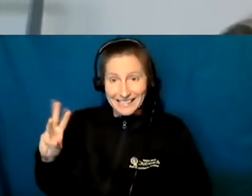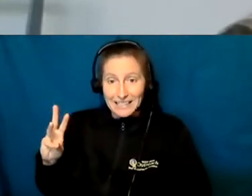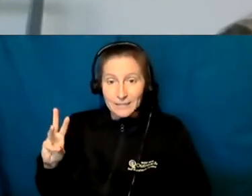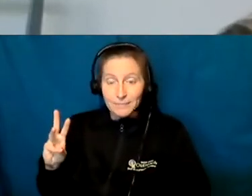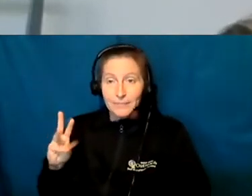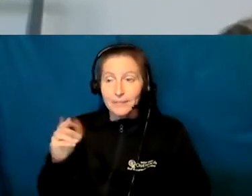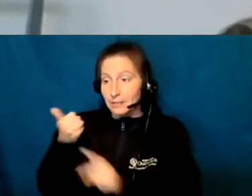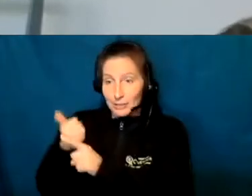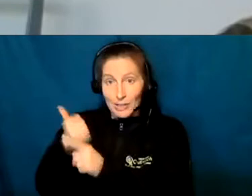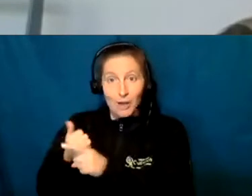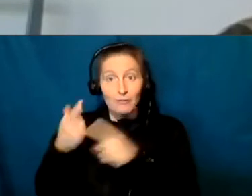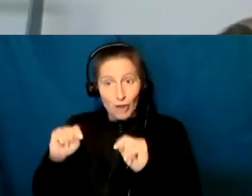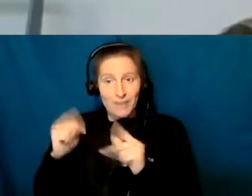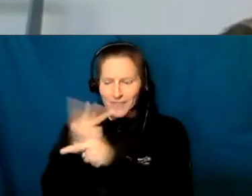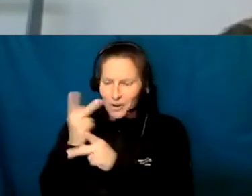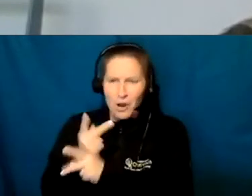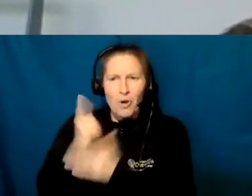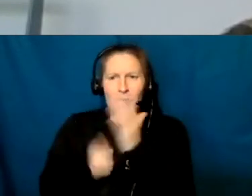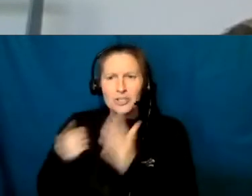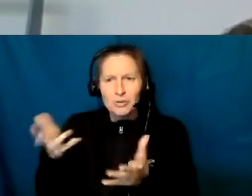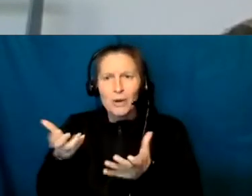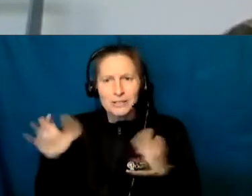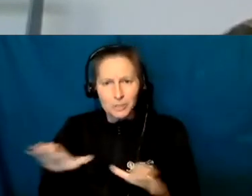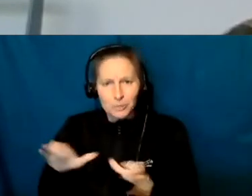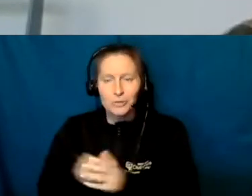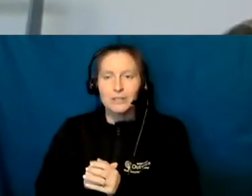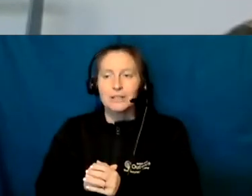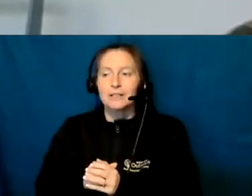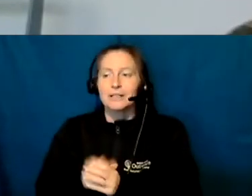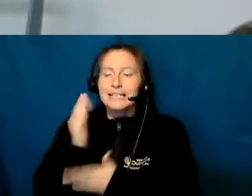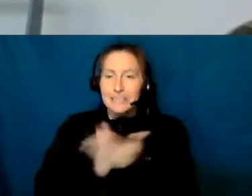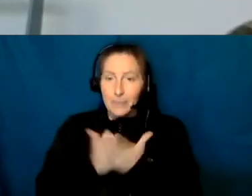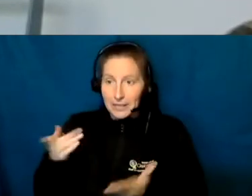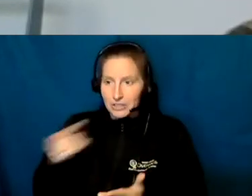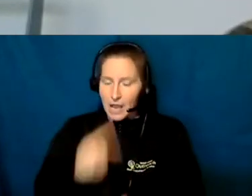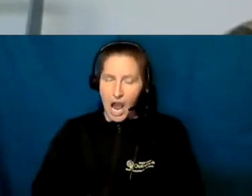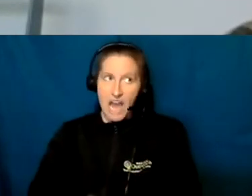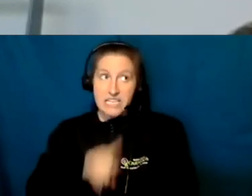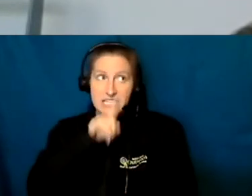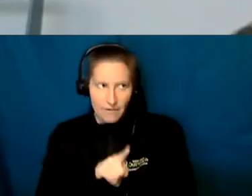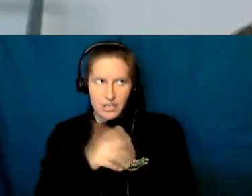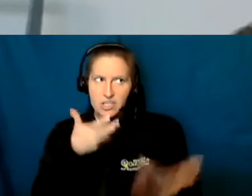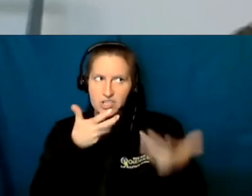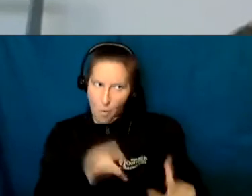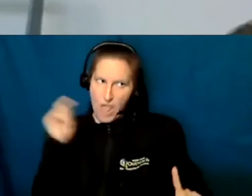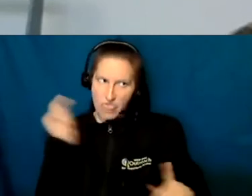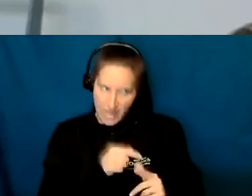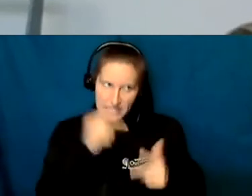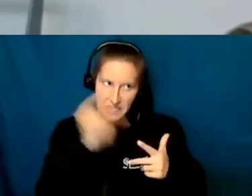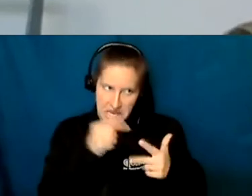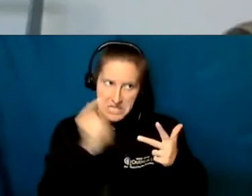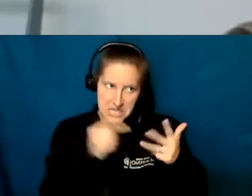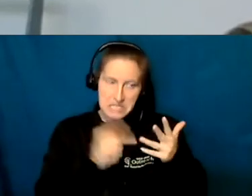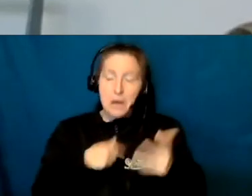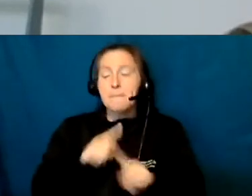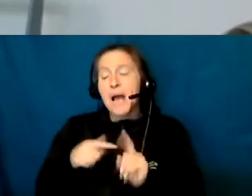decide what she wants to do. And I think there's certain things that she knows that she definitely doesn't want to do, and some things that she's interested